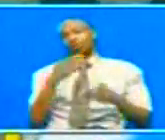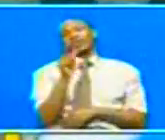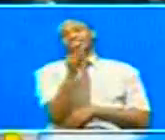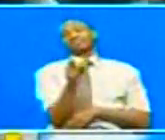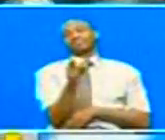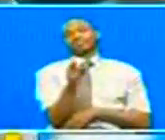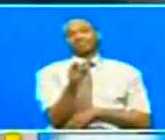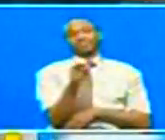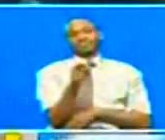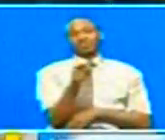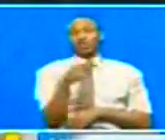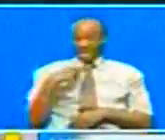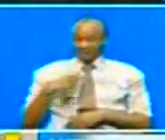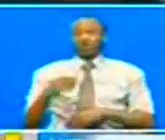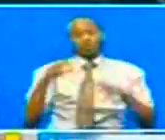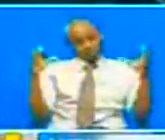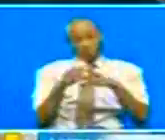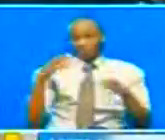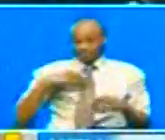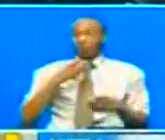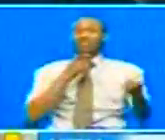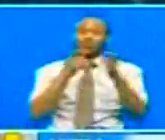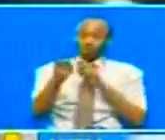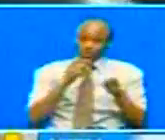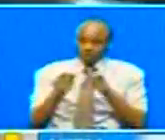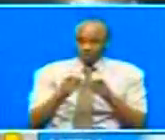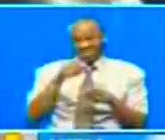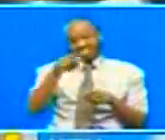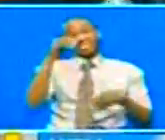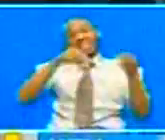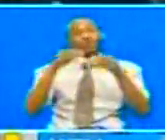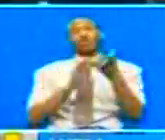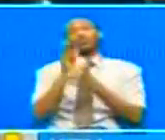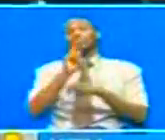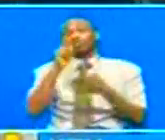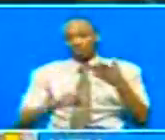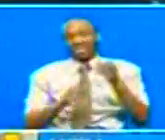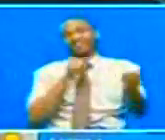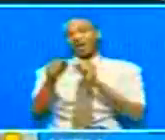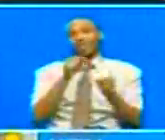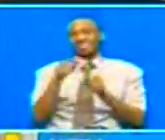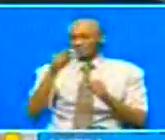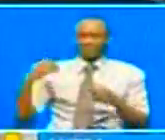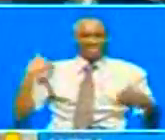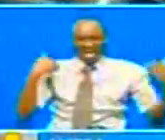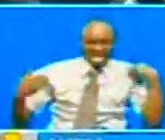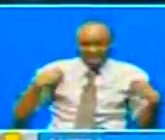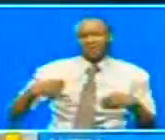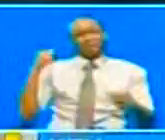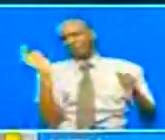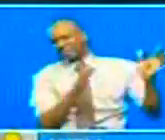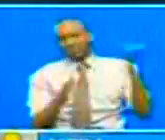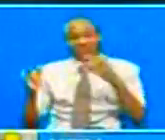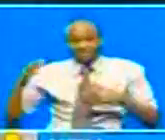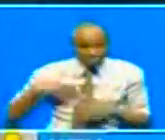his seat. There are a group of people that want to control these elections with violence. And they are harassing us and they are beating